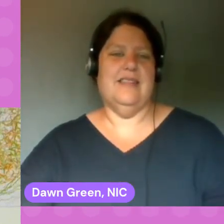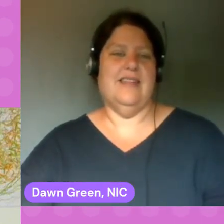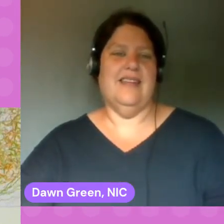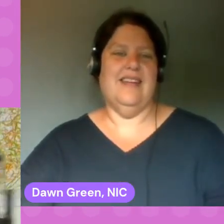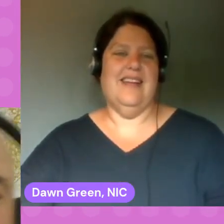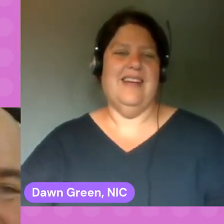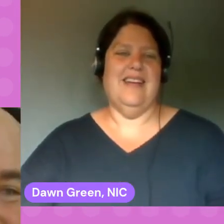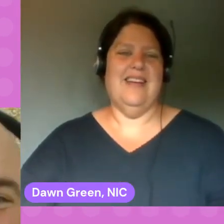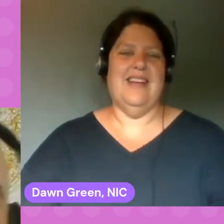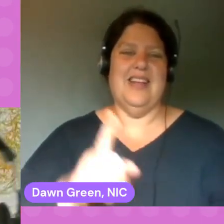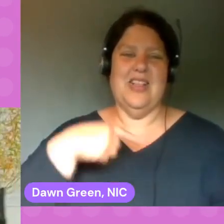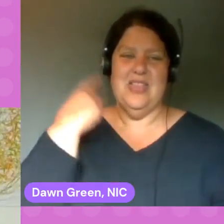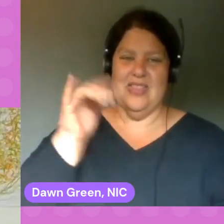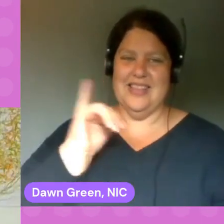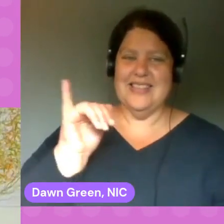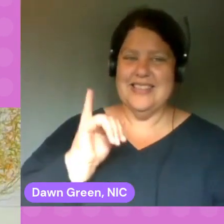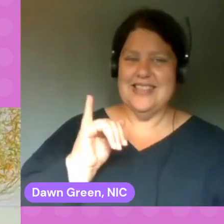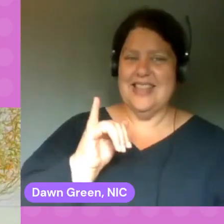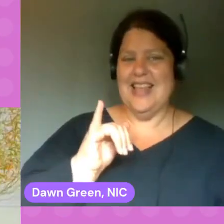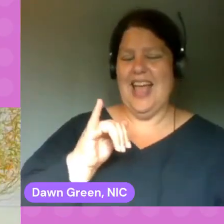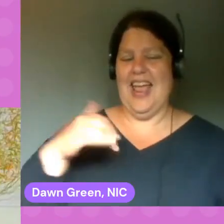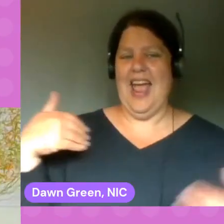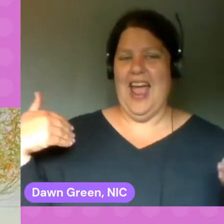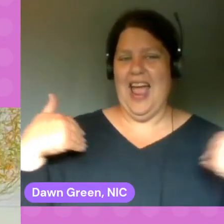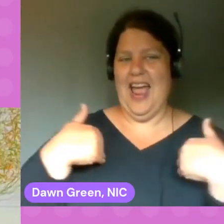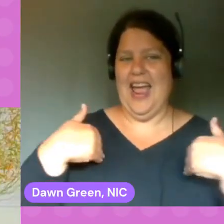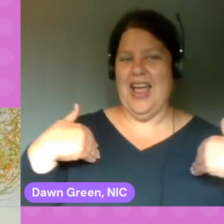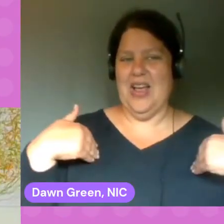It looks like a creature. Oops.